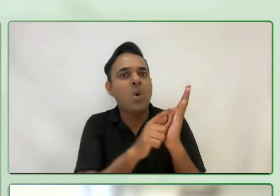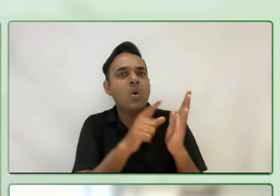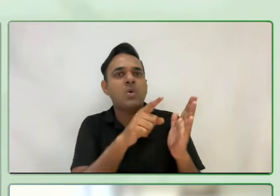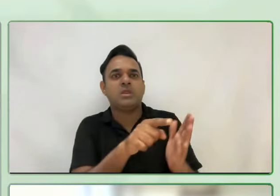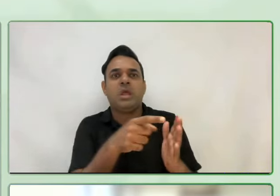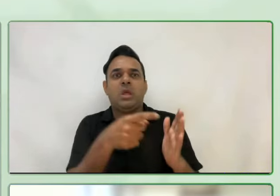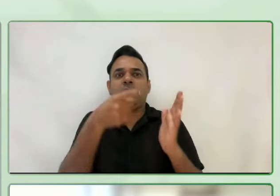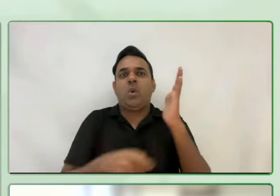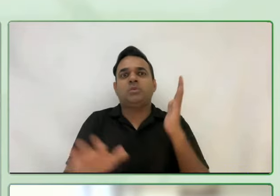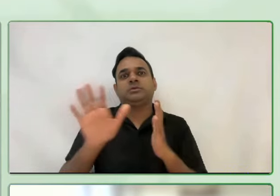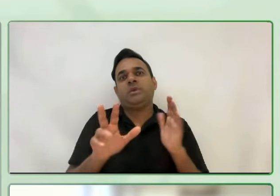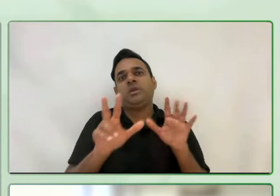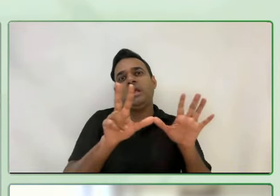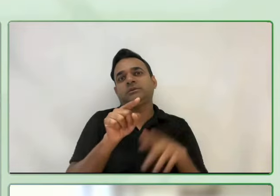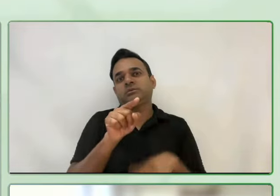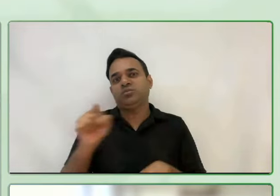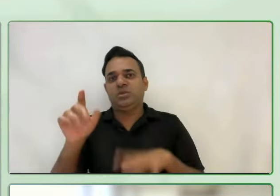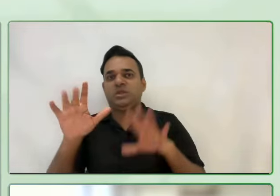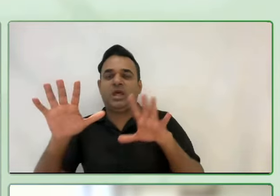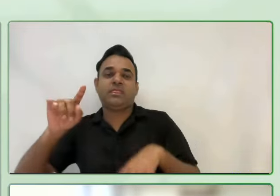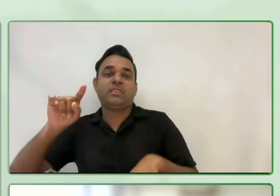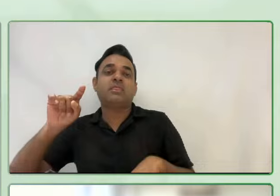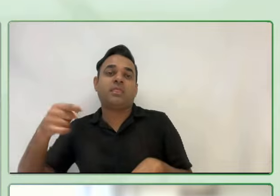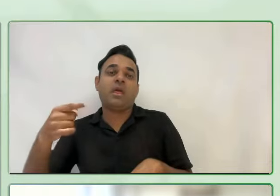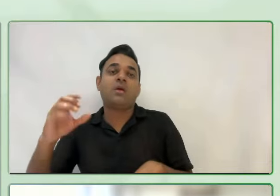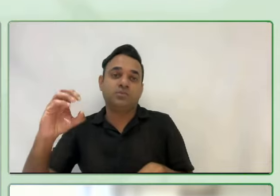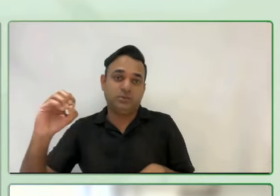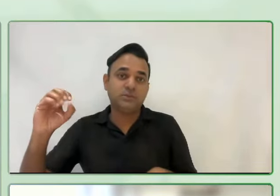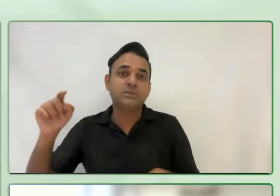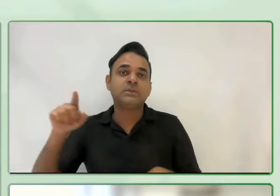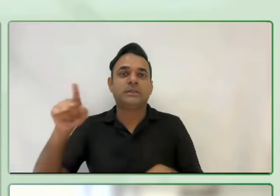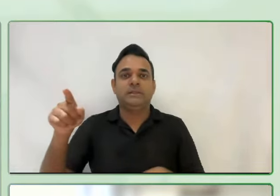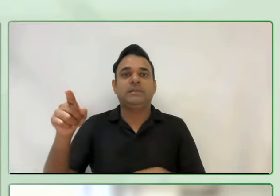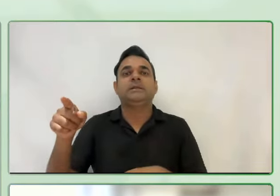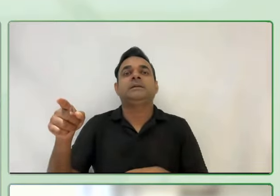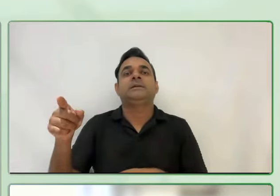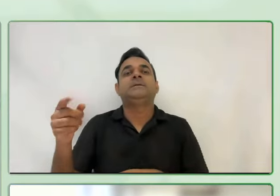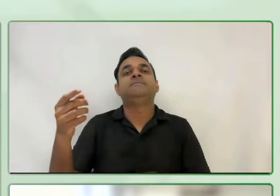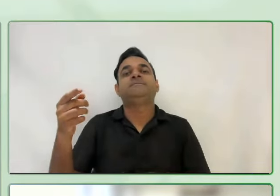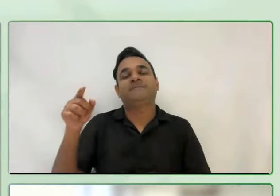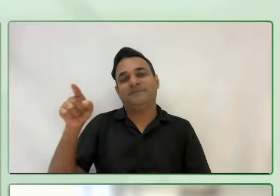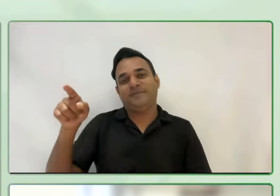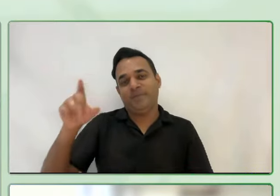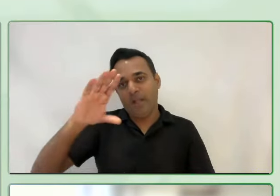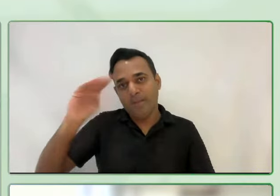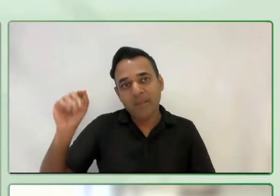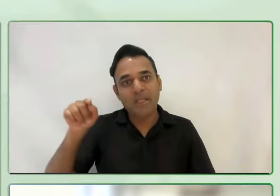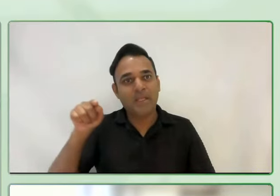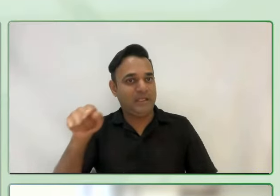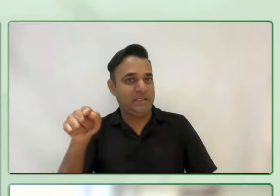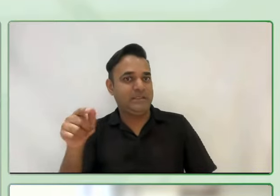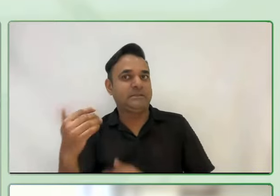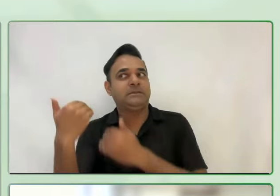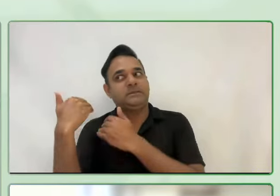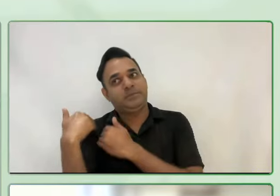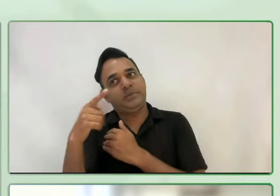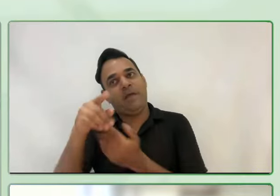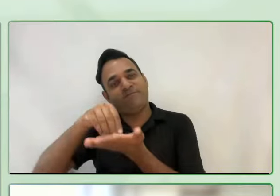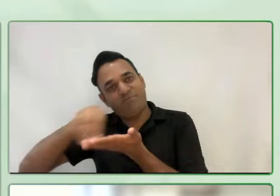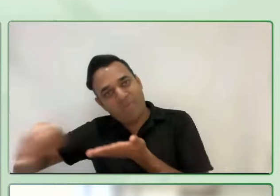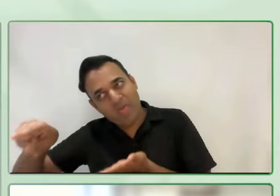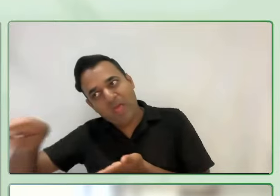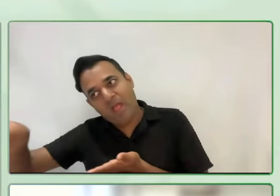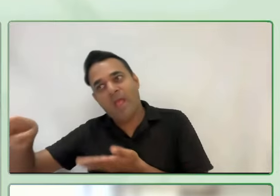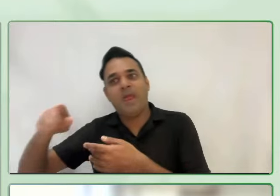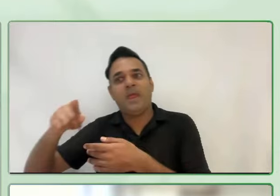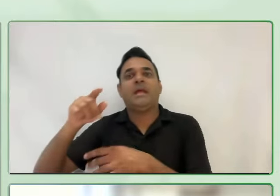data is because we have an unmanaged response. So you get into a cycle where you can't justify generating a